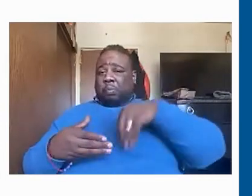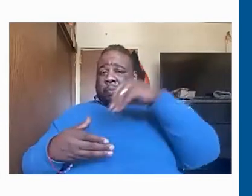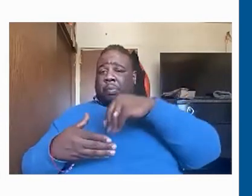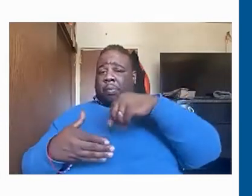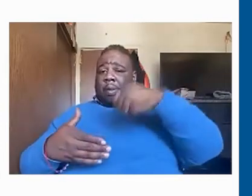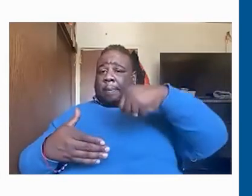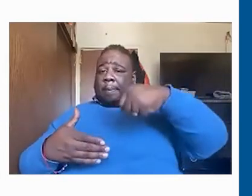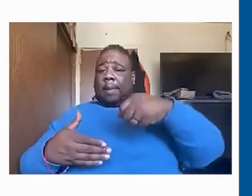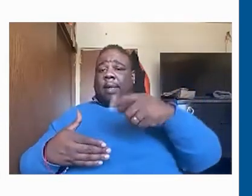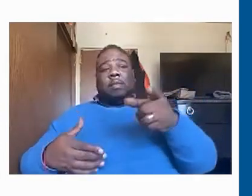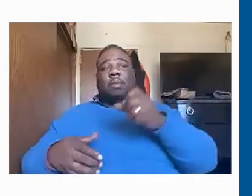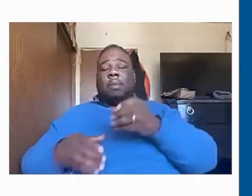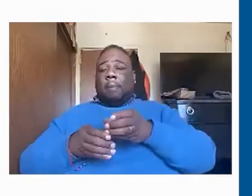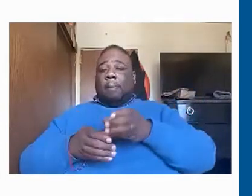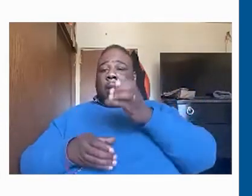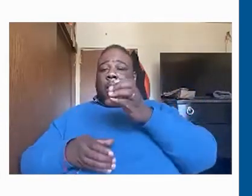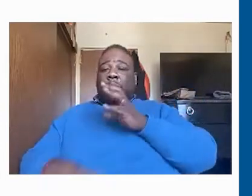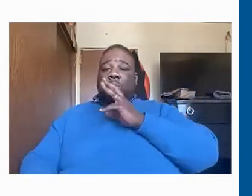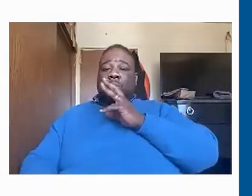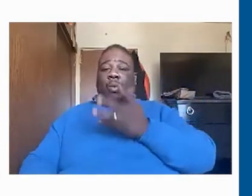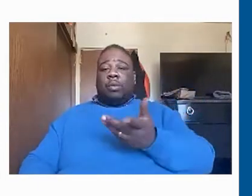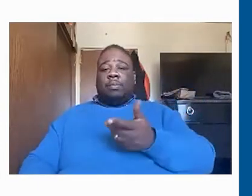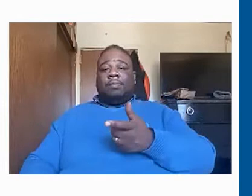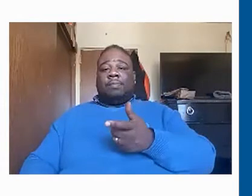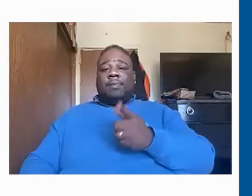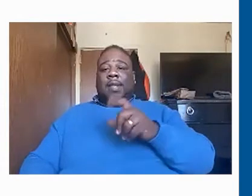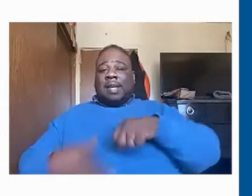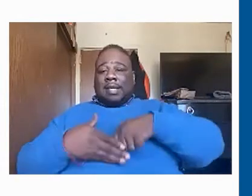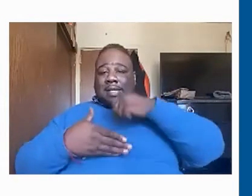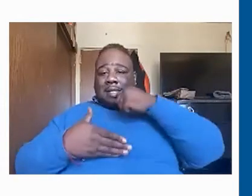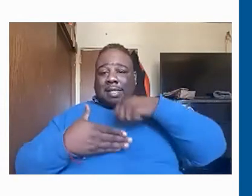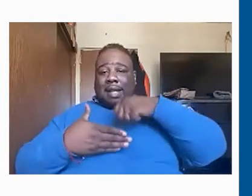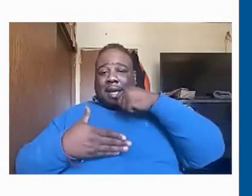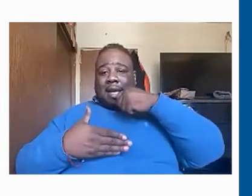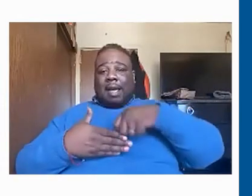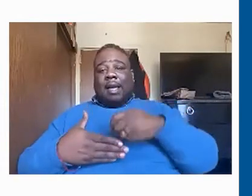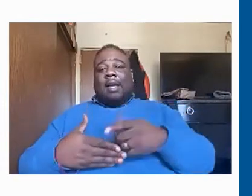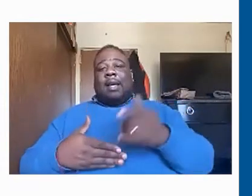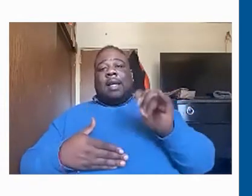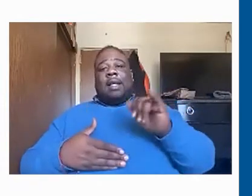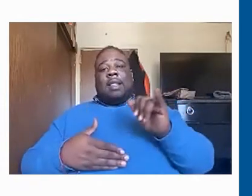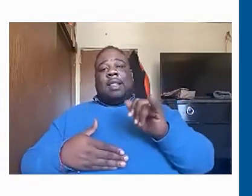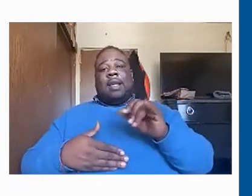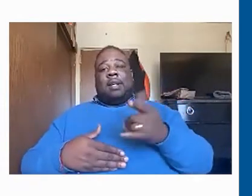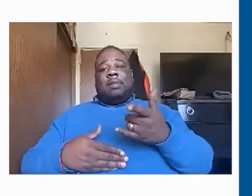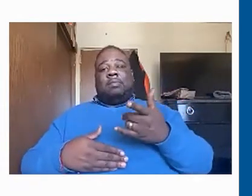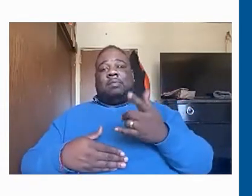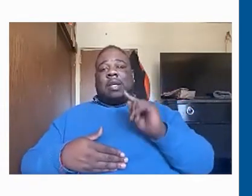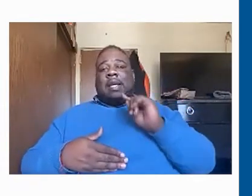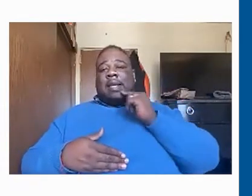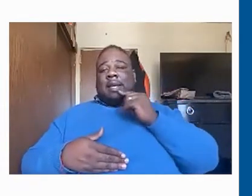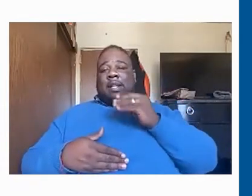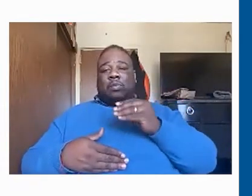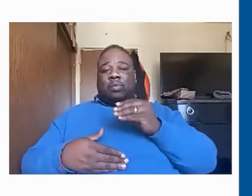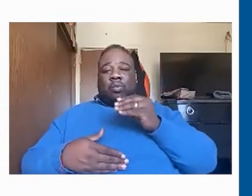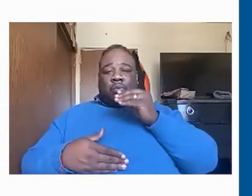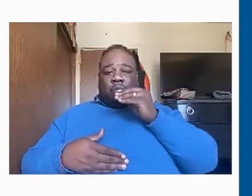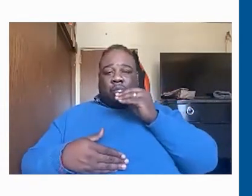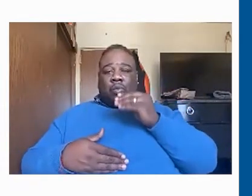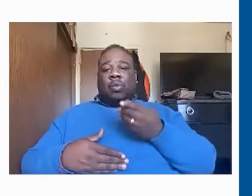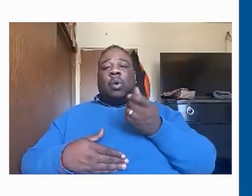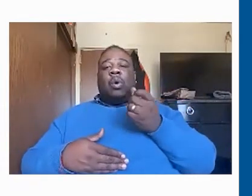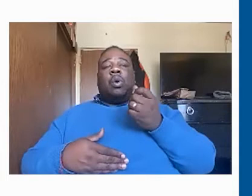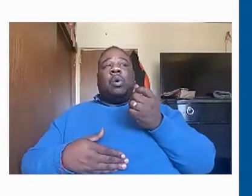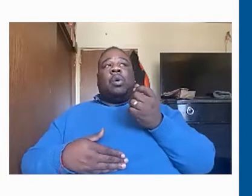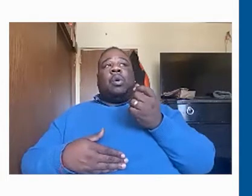water, snacks that are not going to go bad, such as a granola bar or a power bar. In addition to that,